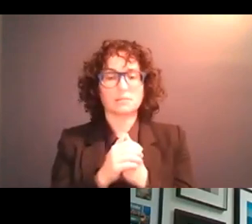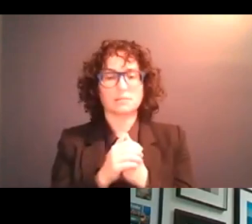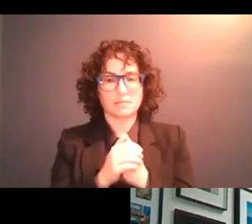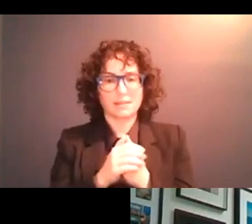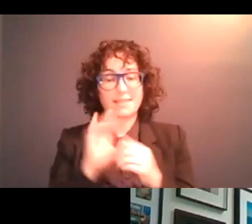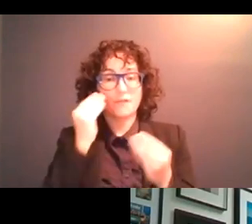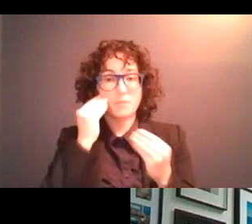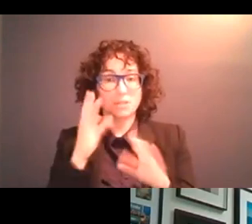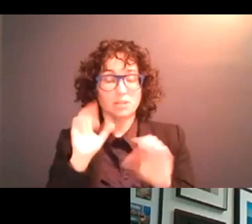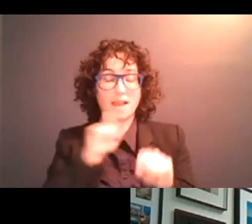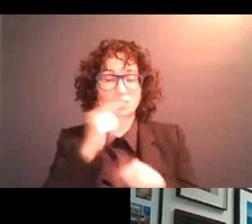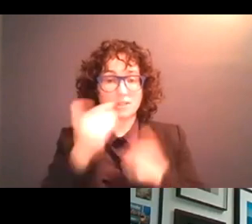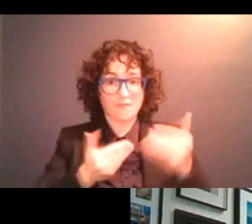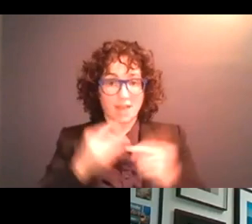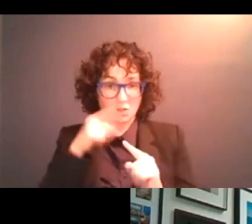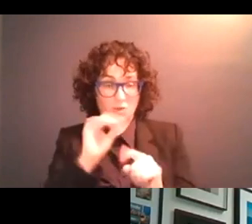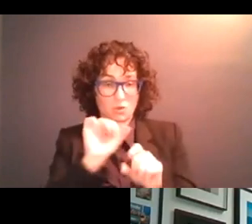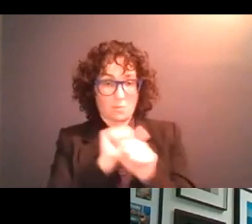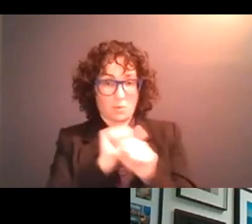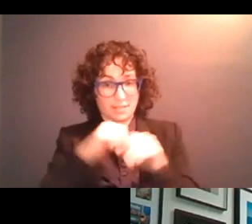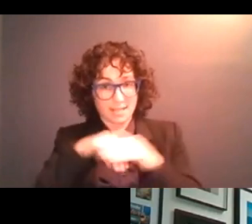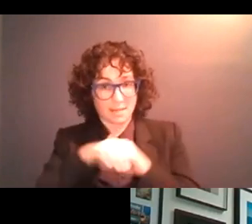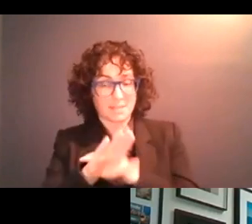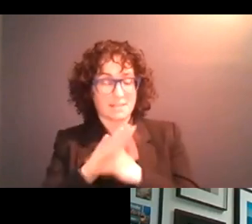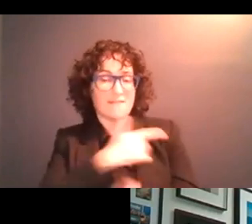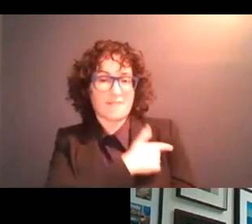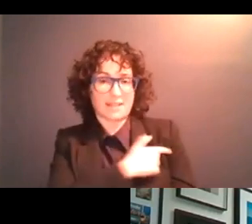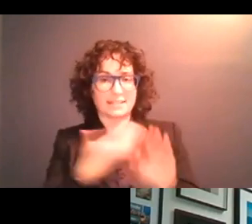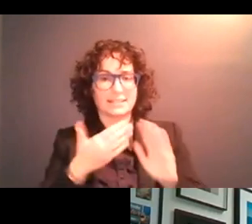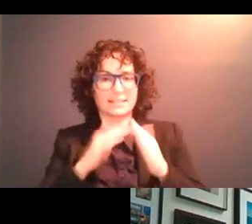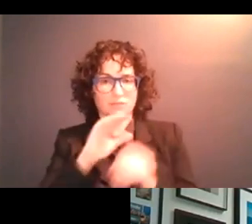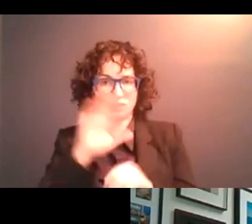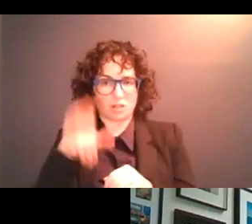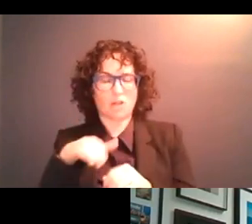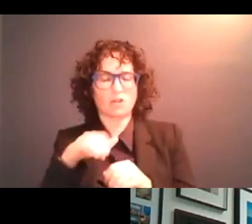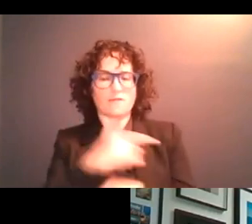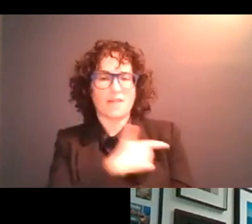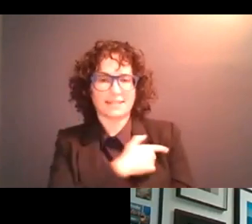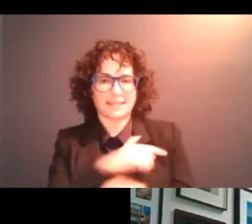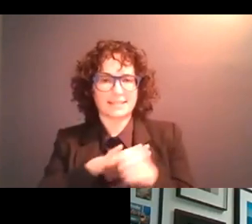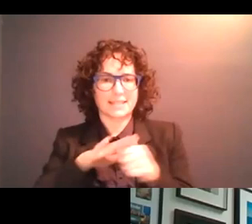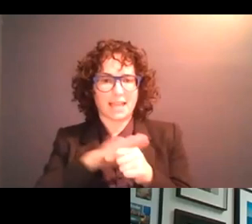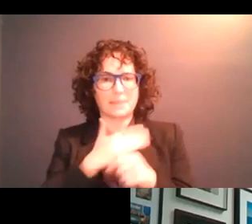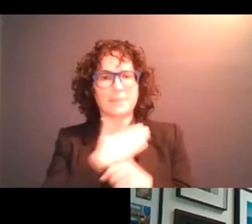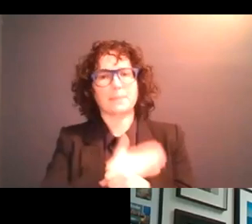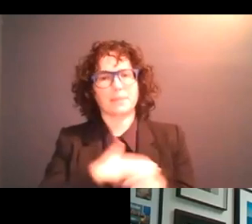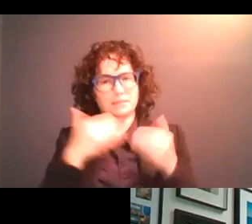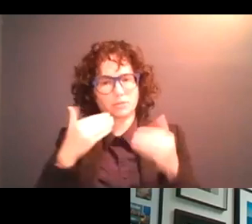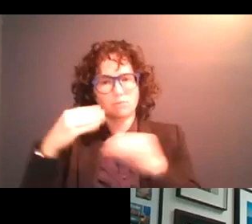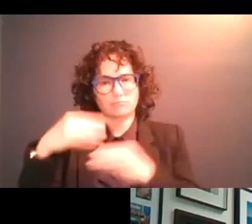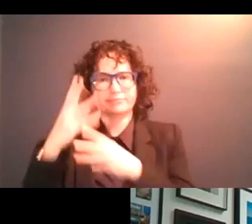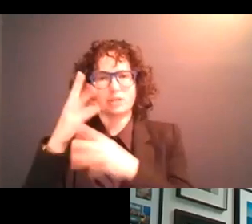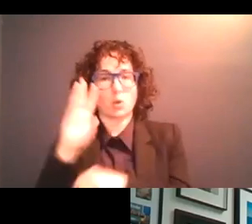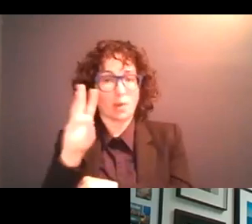actually invite you and your employees in to be vaccinated at a City of Chicago vaccination site. So please go to our website, complete